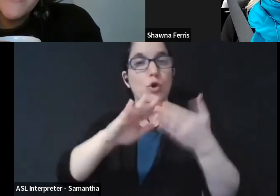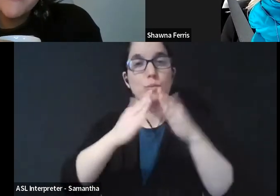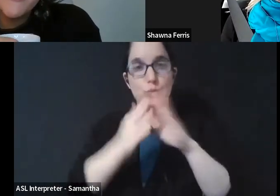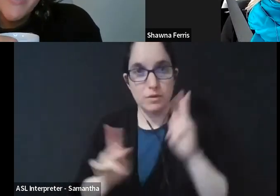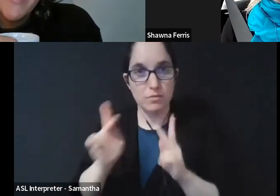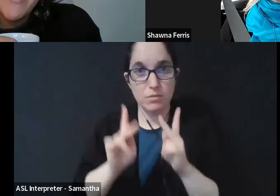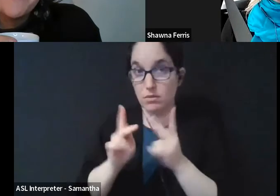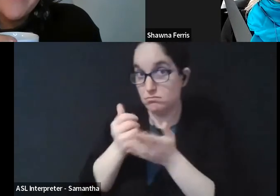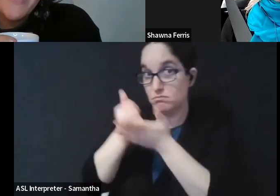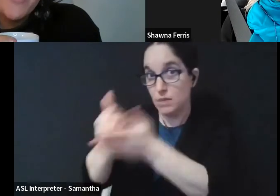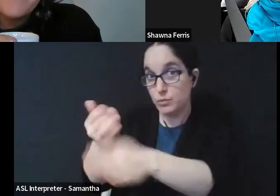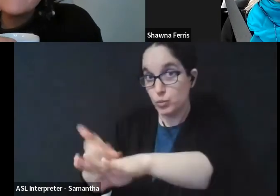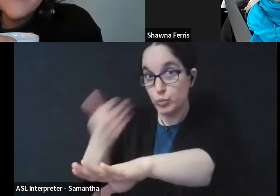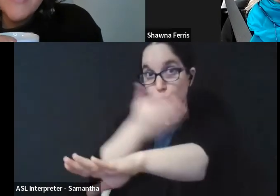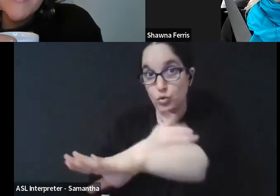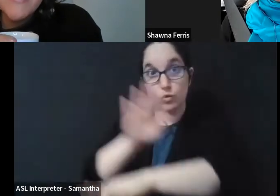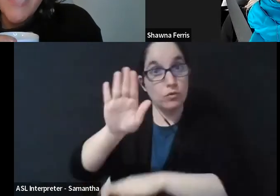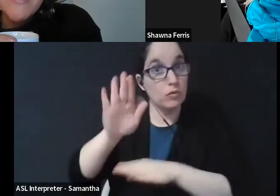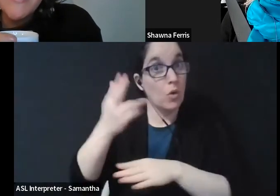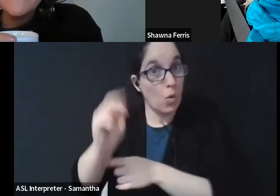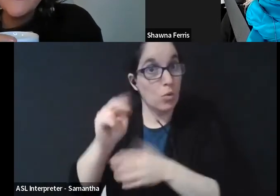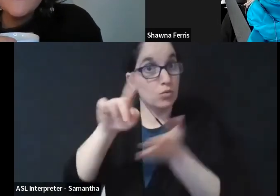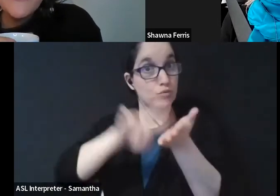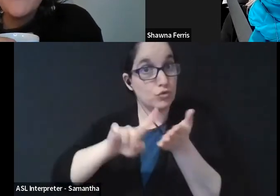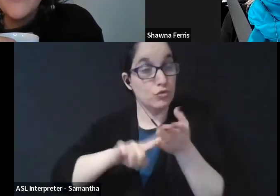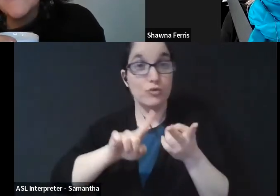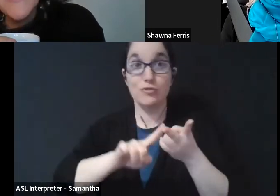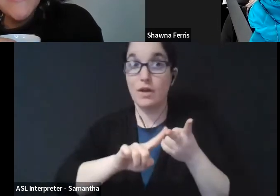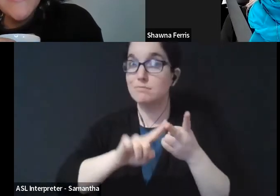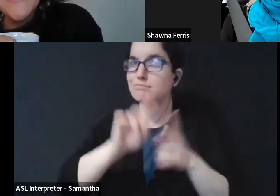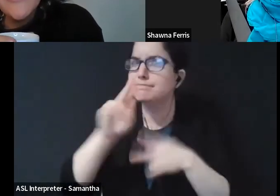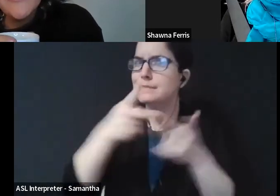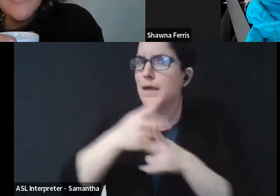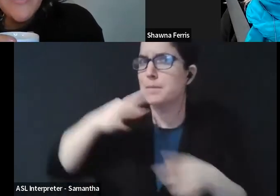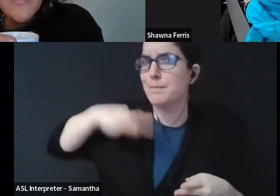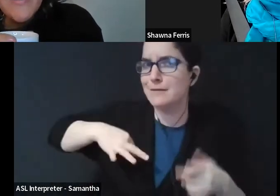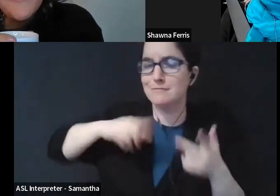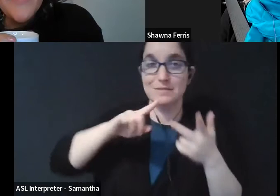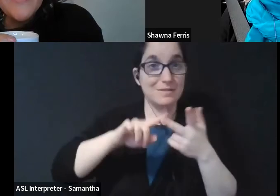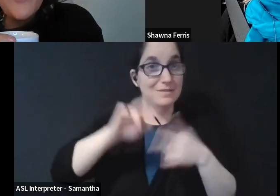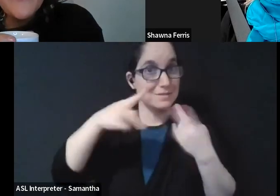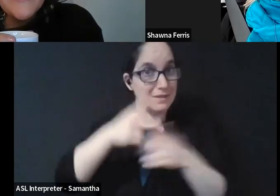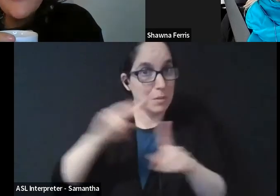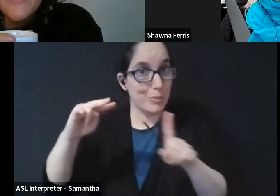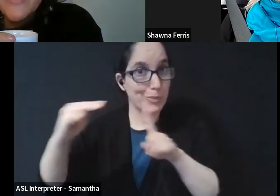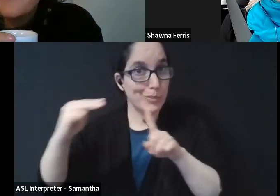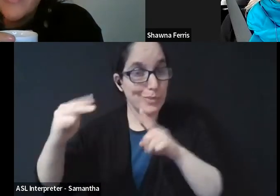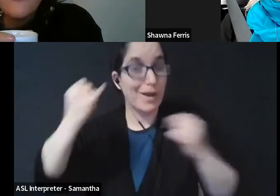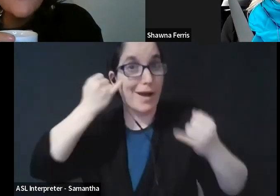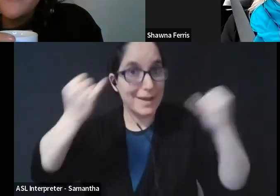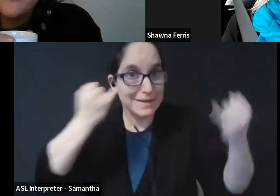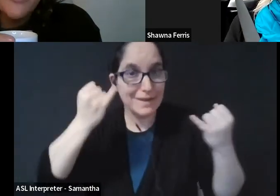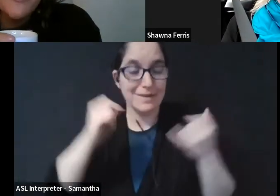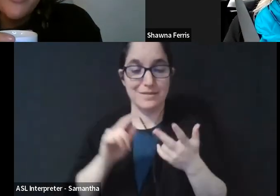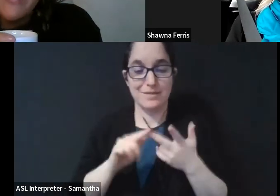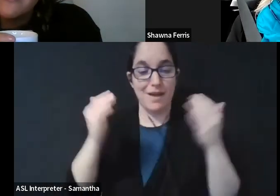own research? And what benefits has it given you, and what insights has it given you? And in what ways do you think it may